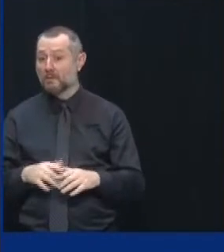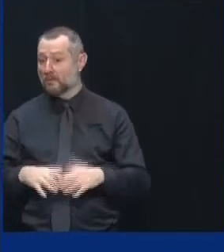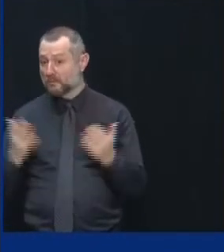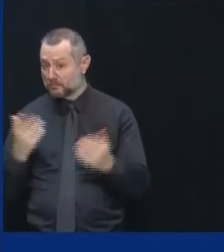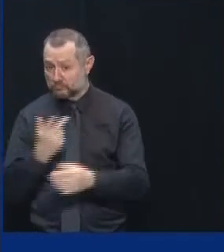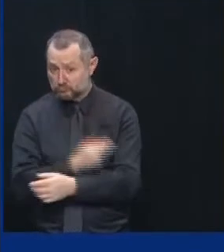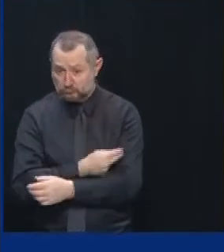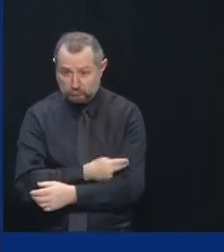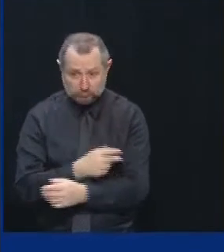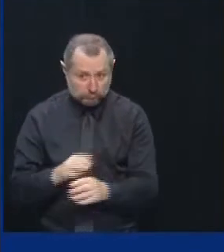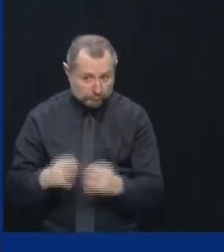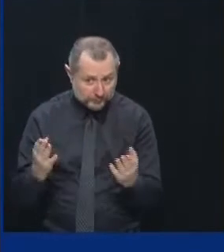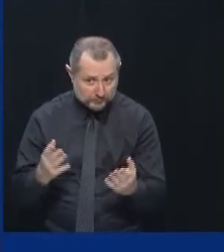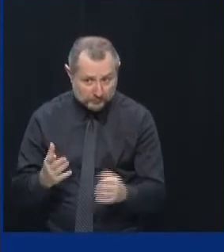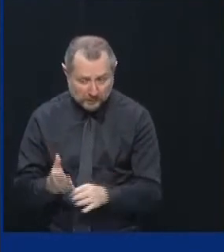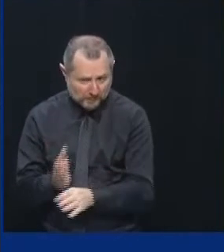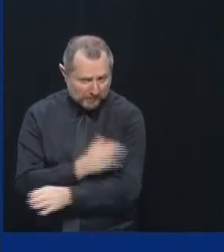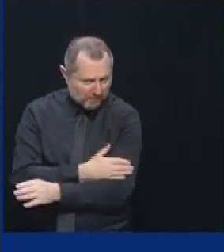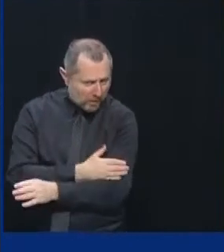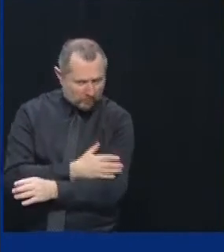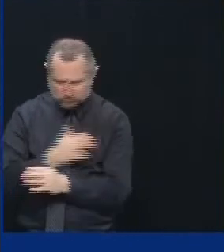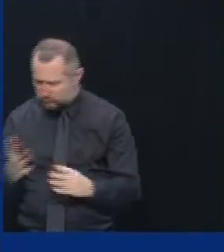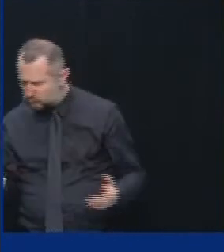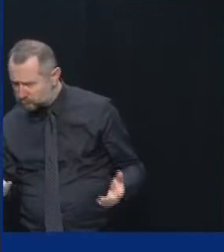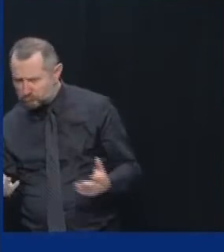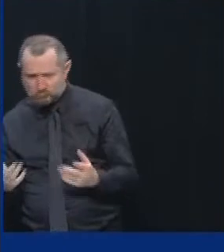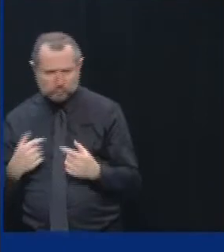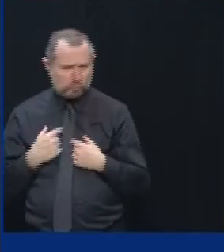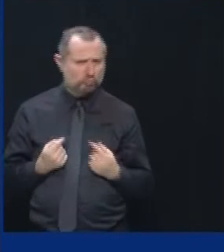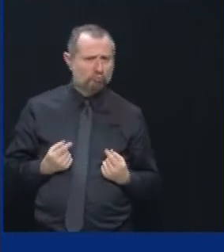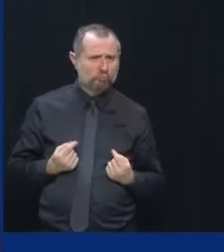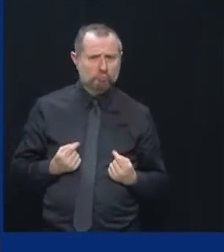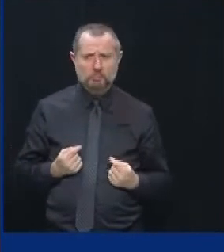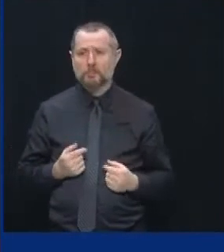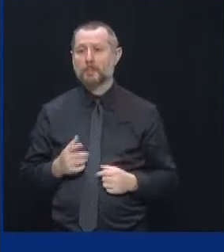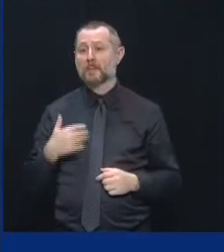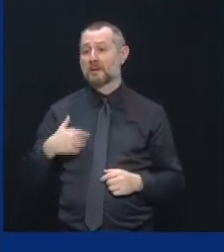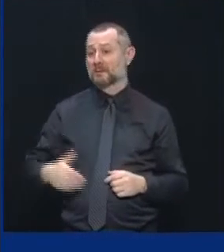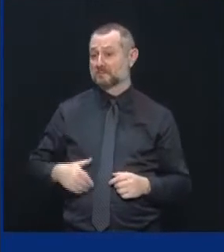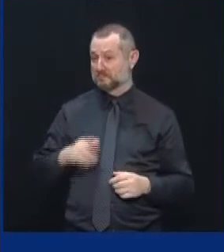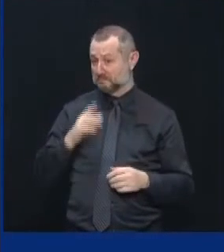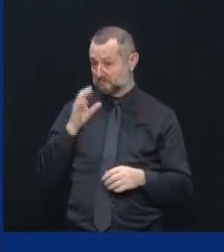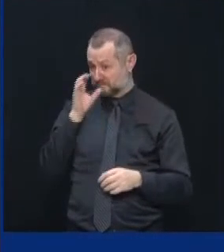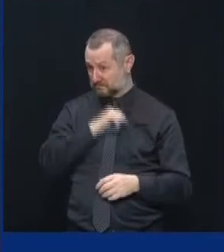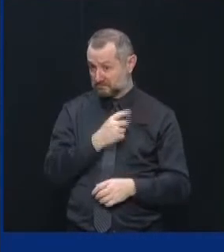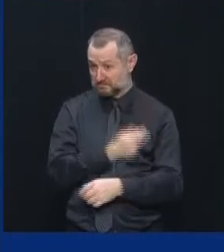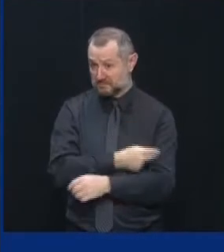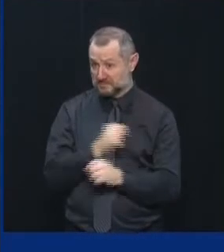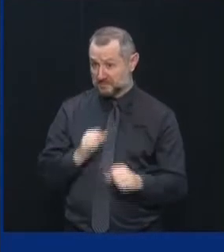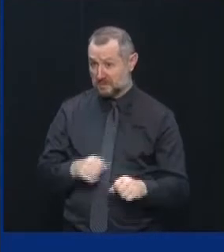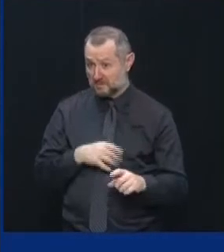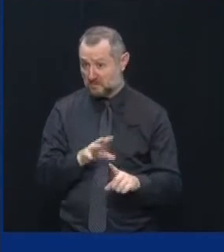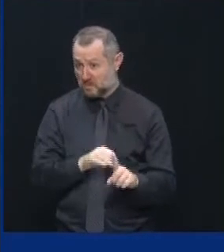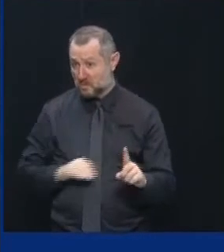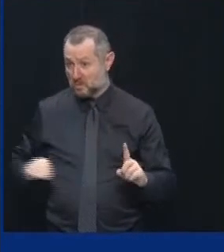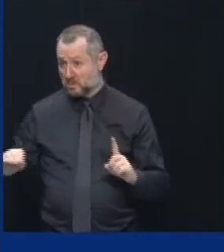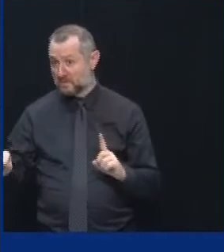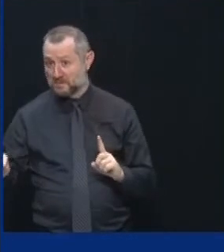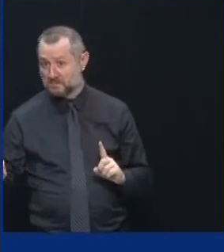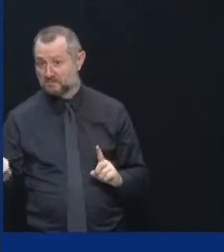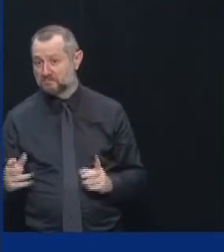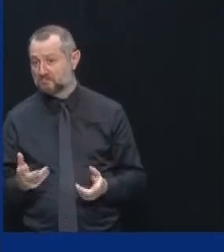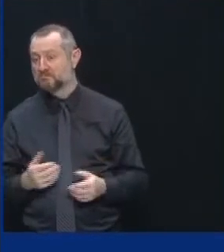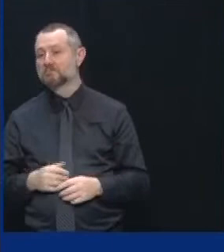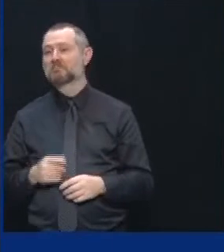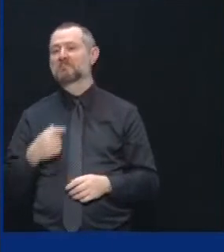site in the stadium? My guess is we move the vaccination site. Yes, Governor, we'll work with the teams